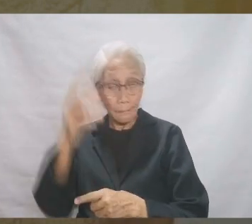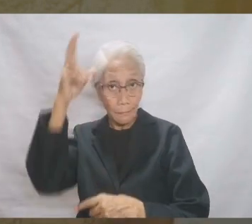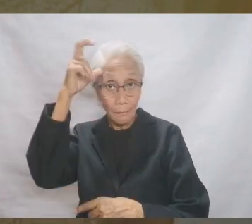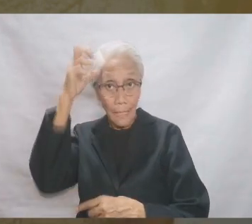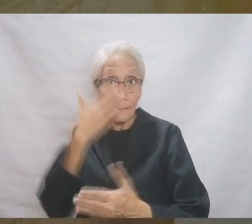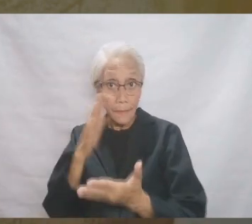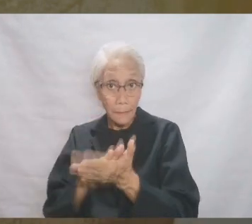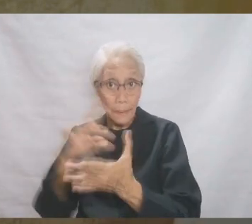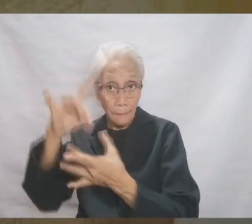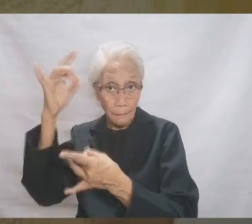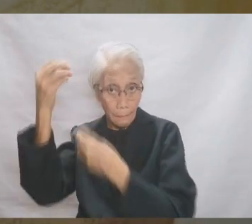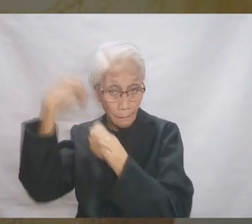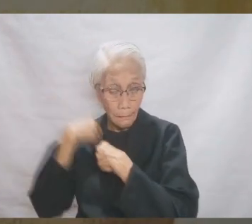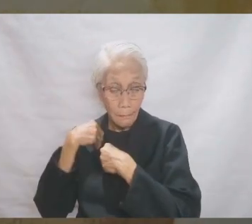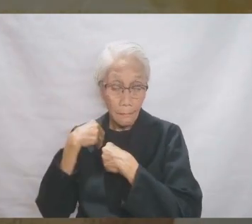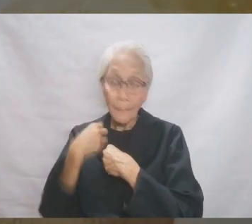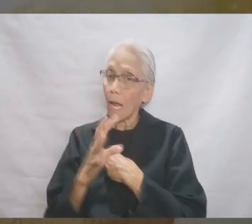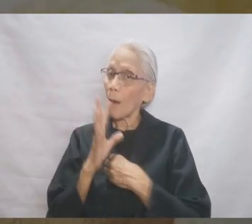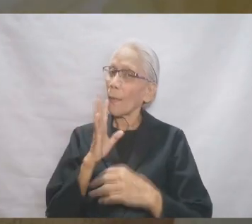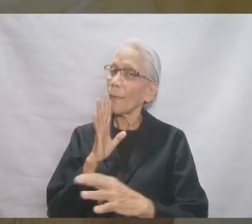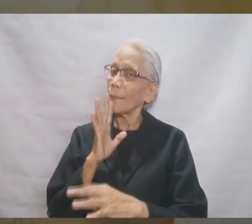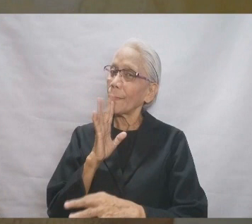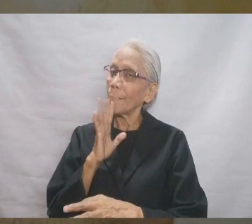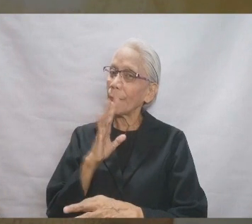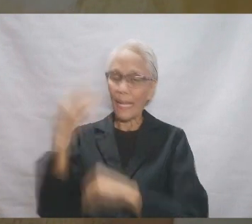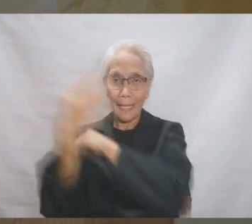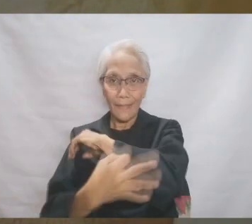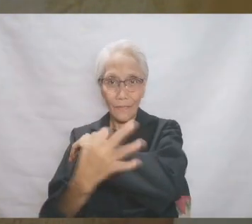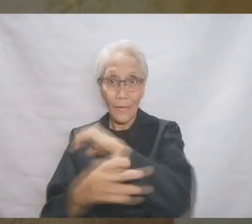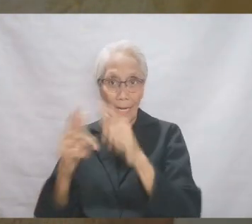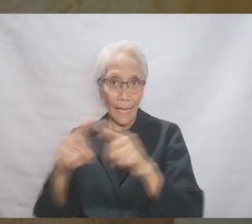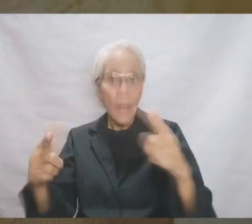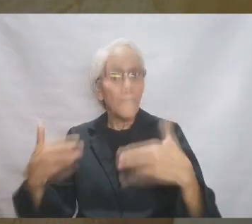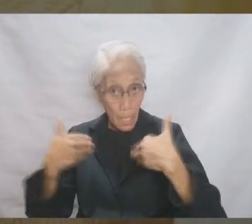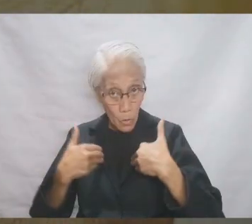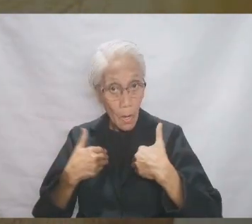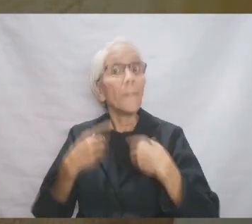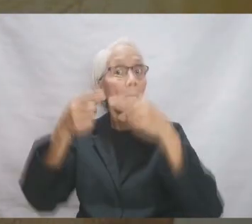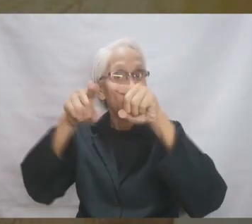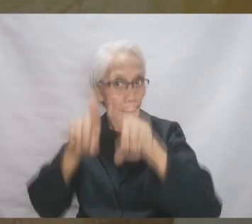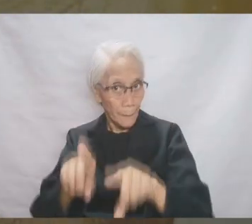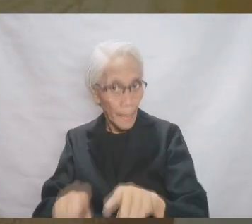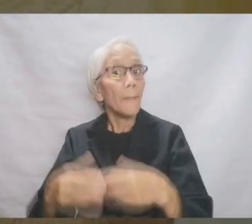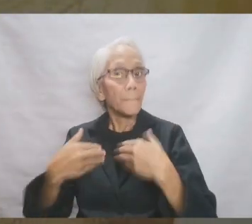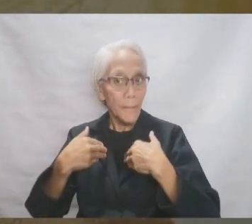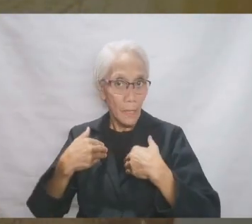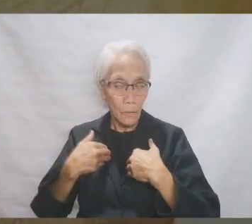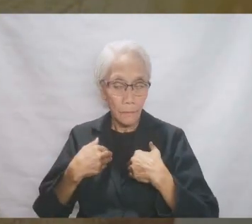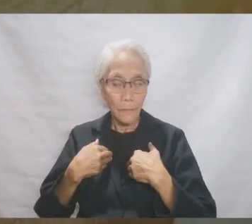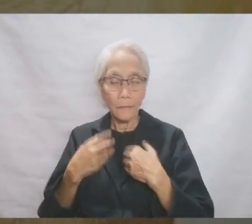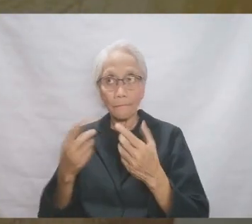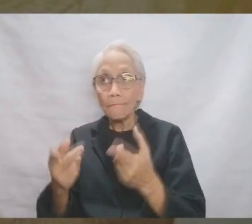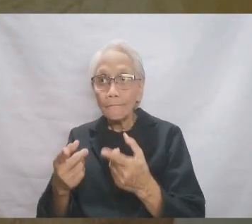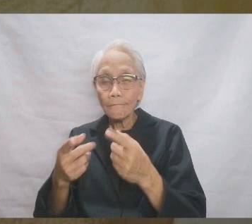ng demonyo sa kanya? Speaking in foreign languages. Alam niyo, meron po kaming case na ganyan. Yung